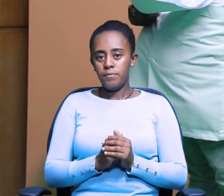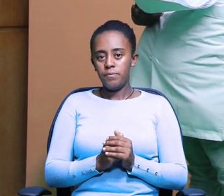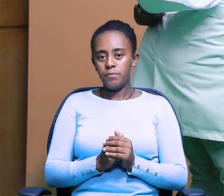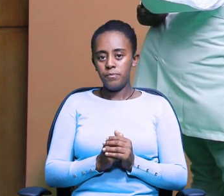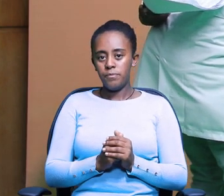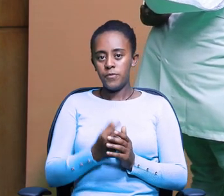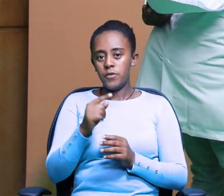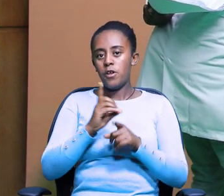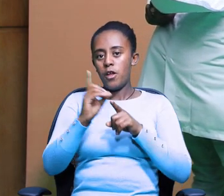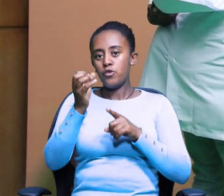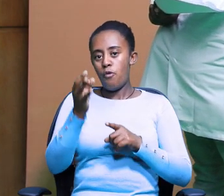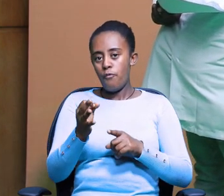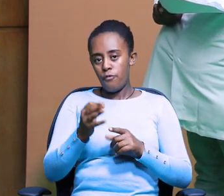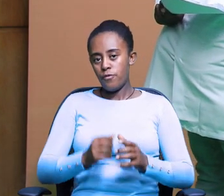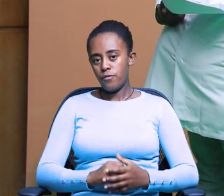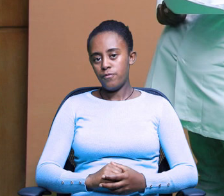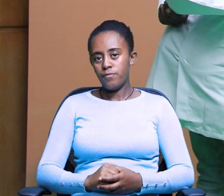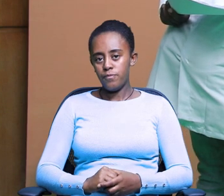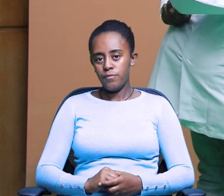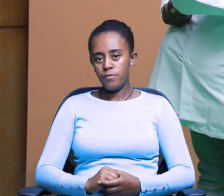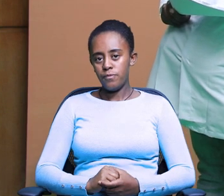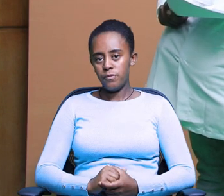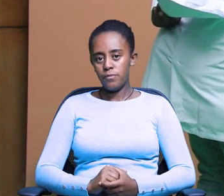the direction